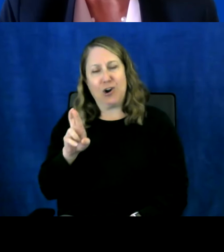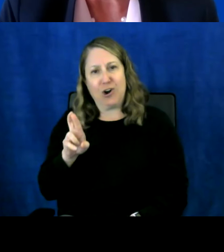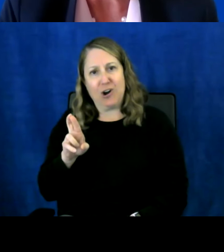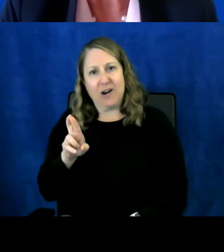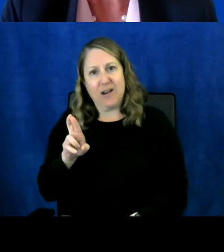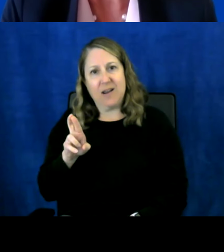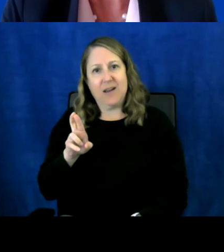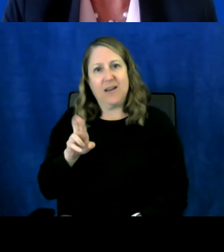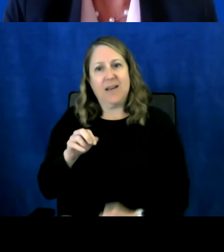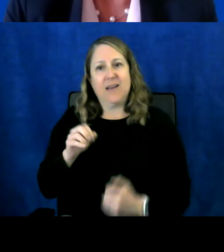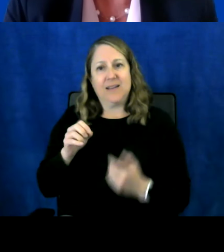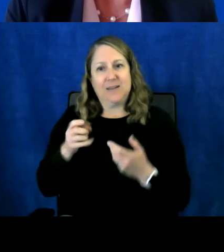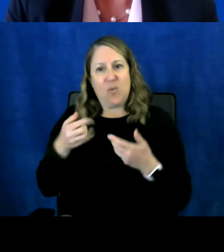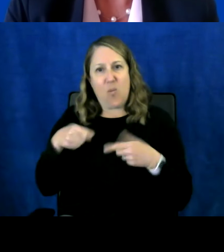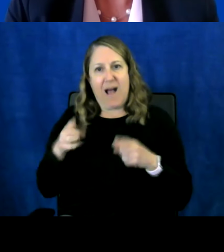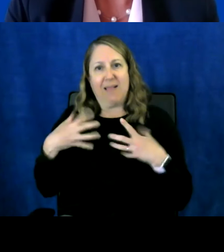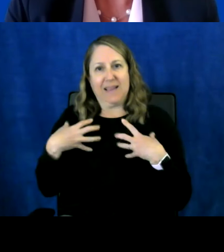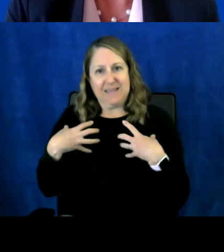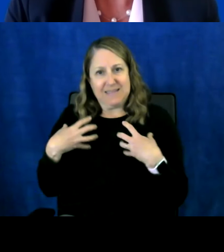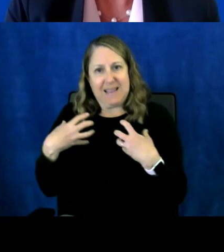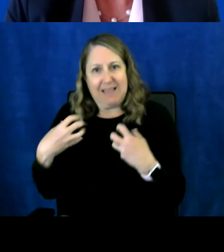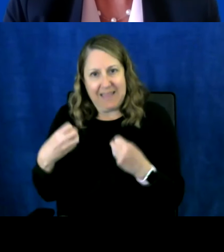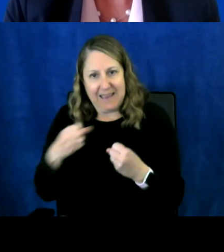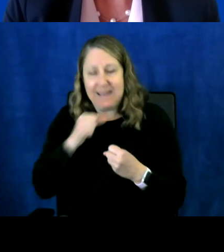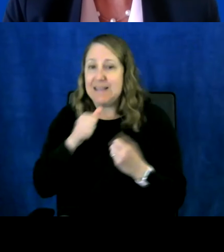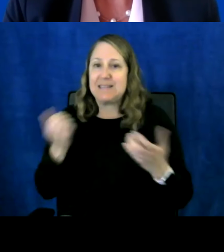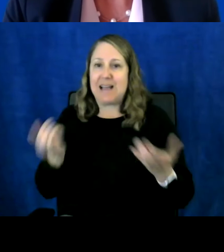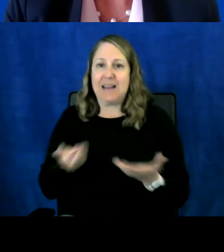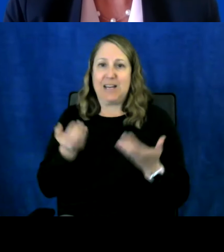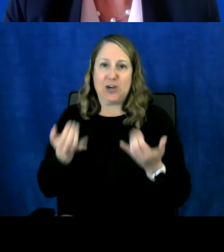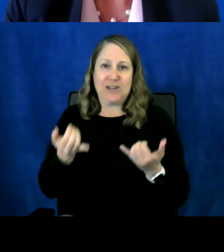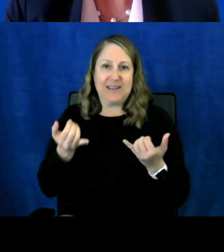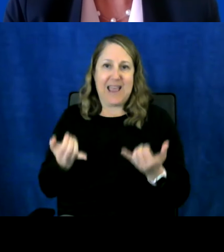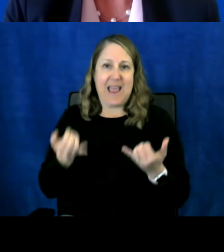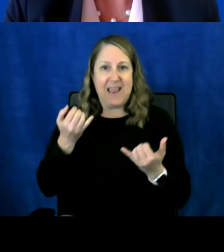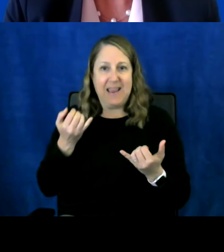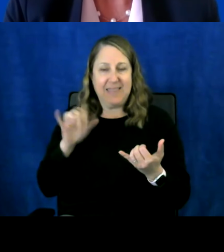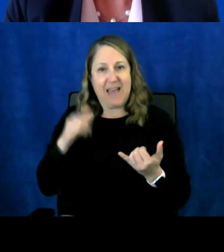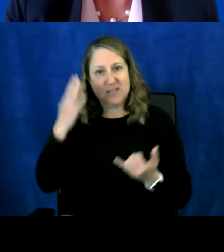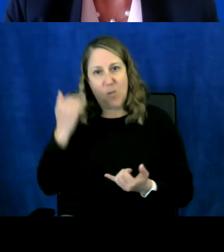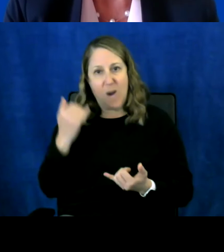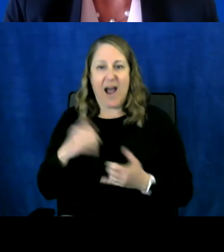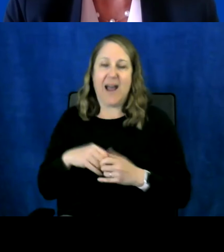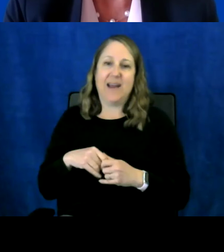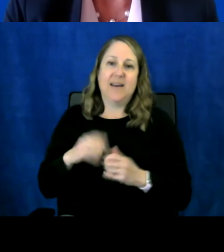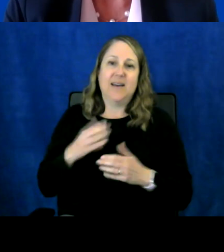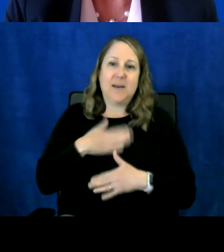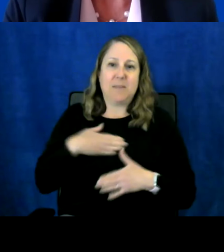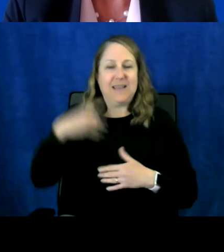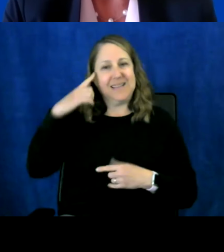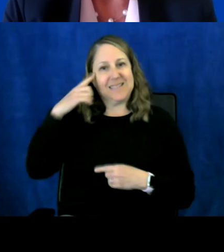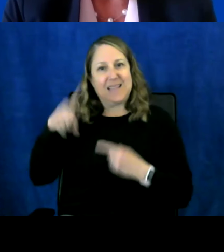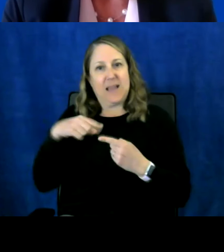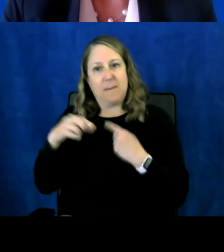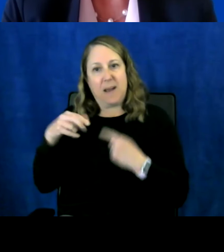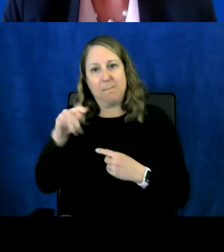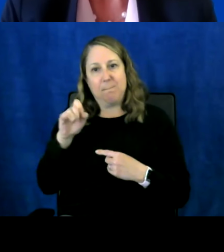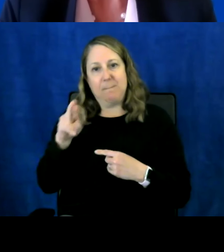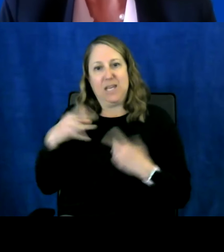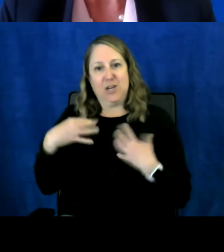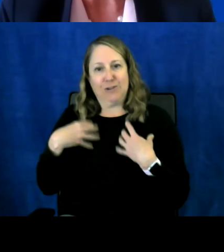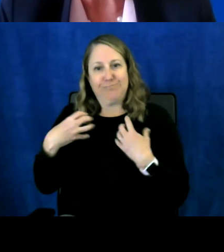side of this. He's not with us today for that reason. So please please continue to think about Peter.